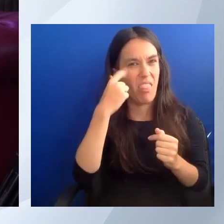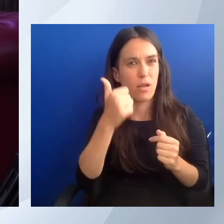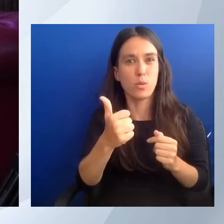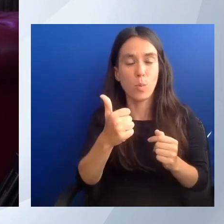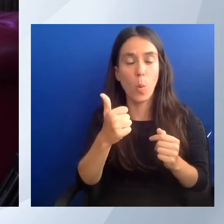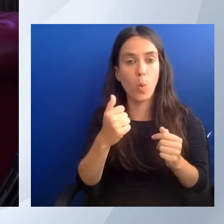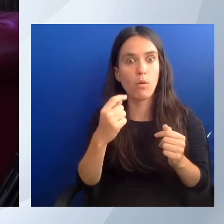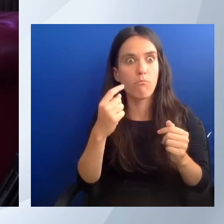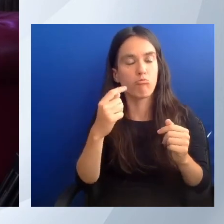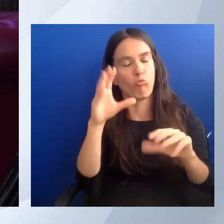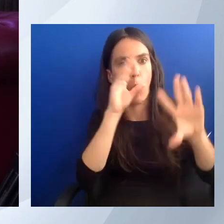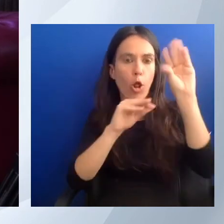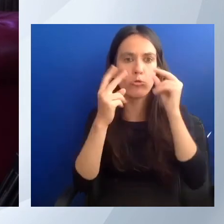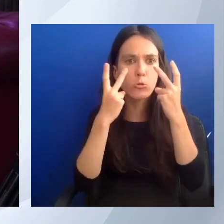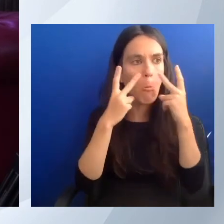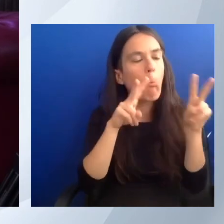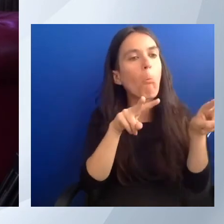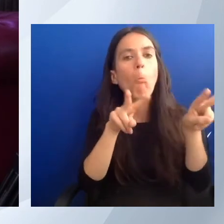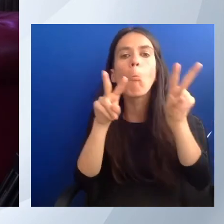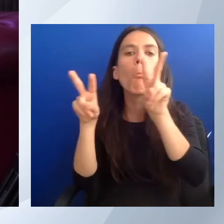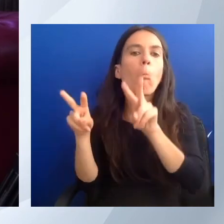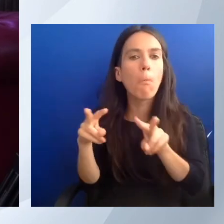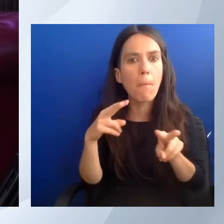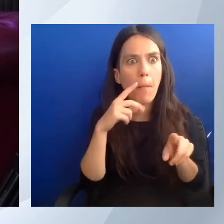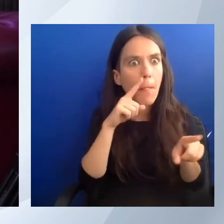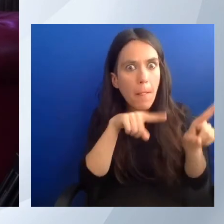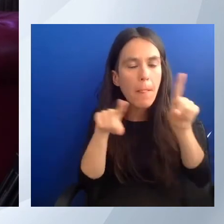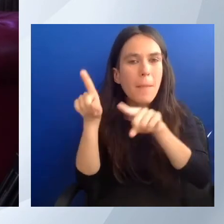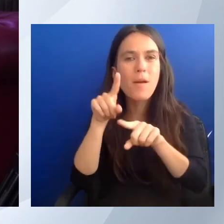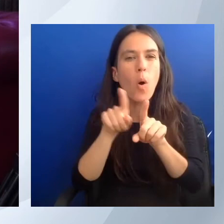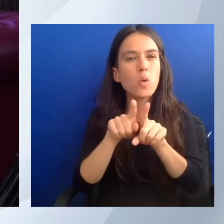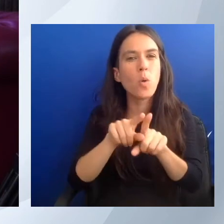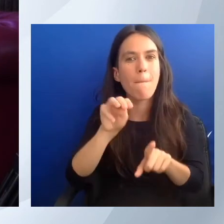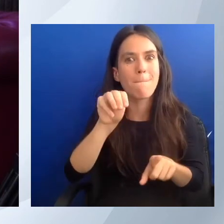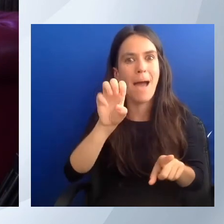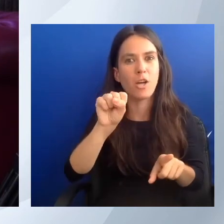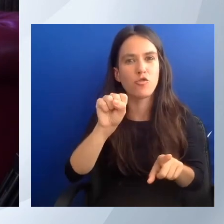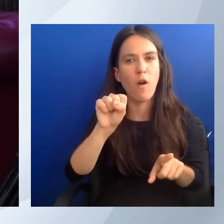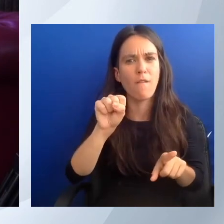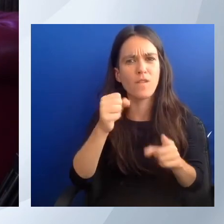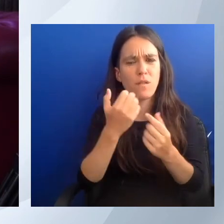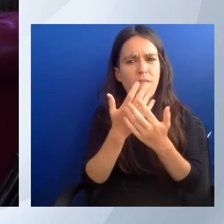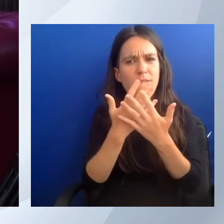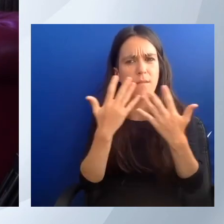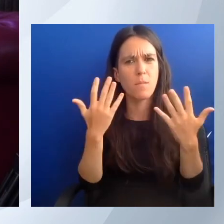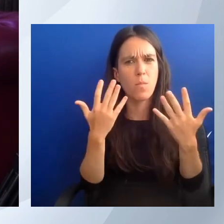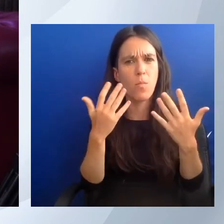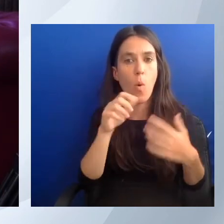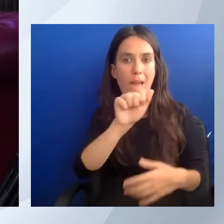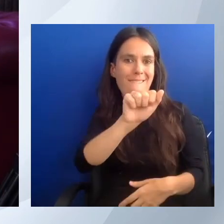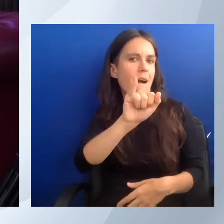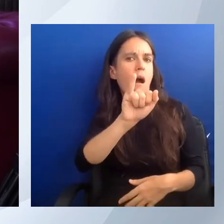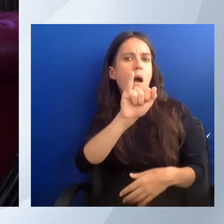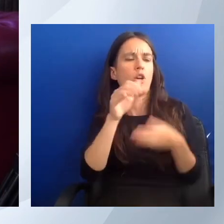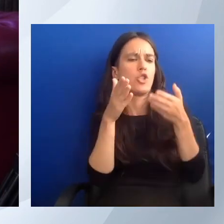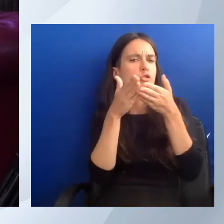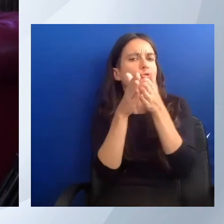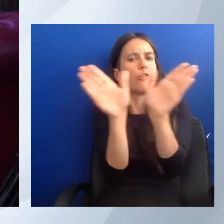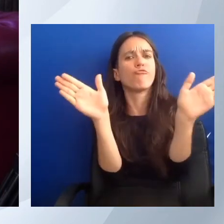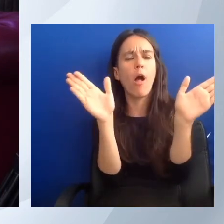then there's, I believe, a lot of stuff on Microsoft Learn also about AI in general. So they explain how to